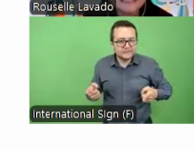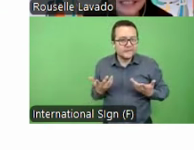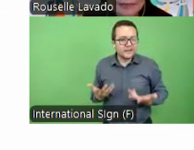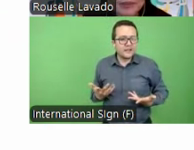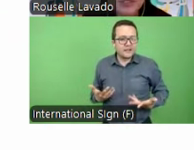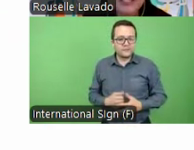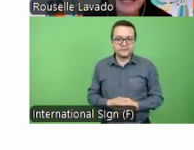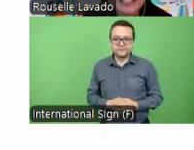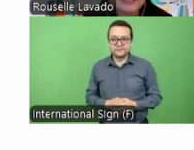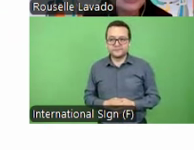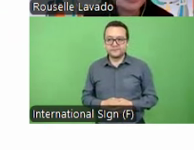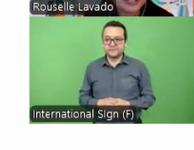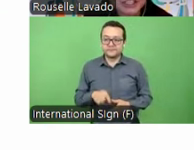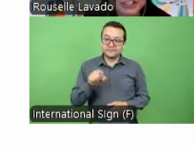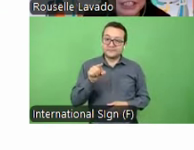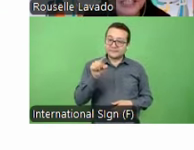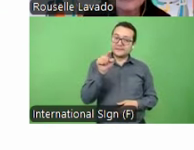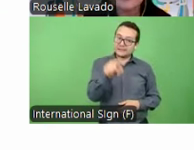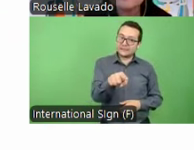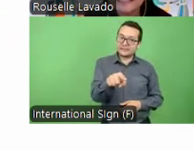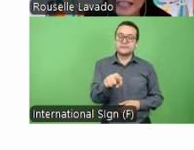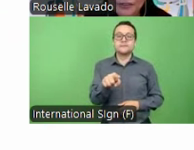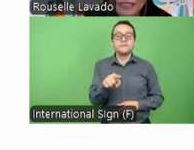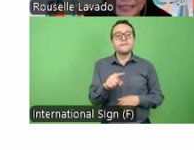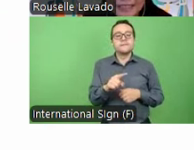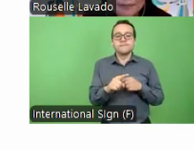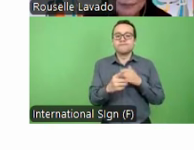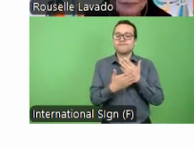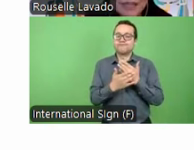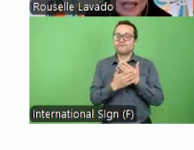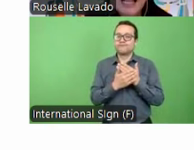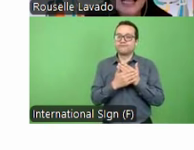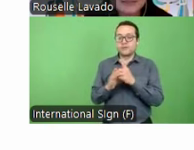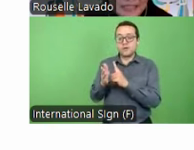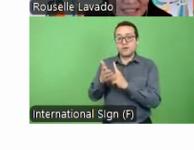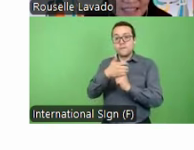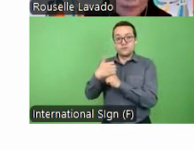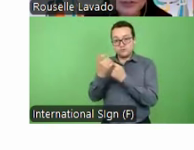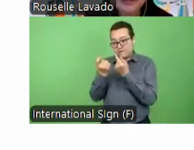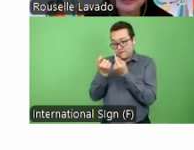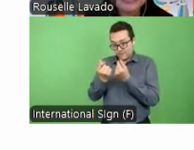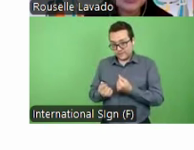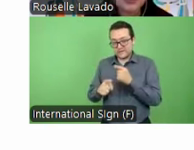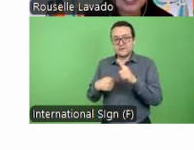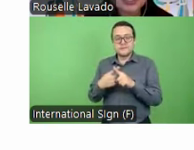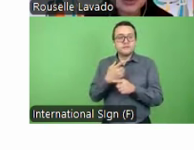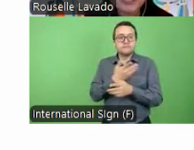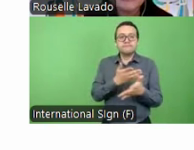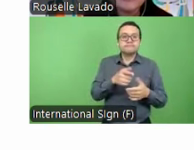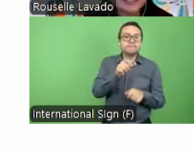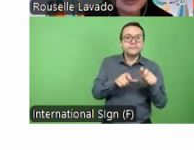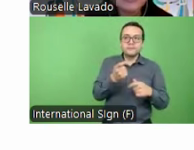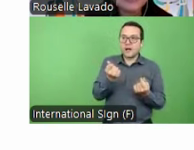crucial link between financial protection and unmet health needs. Unmet needs refer to situations